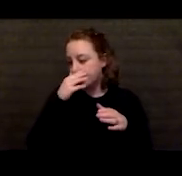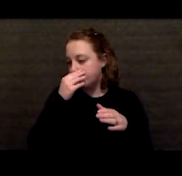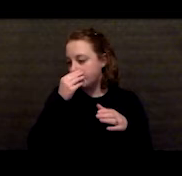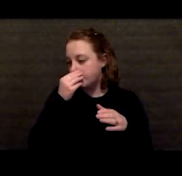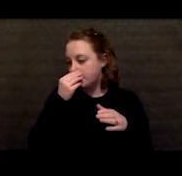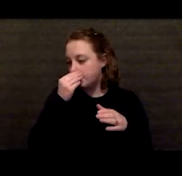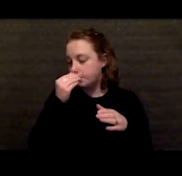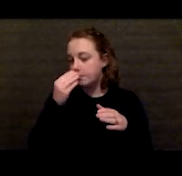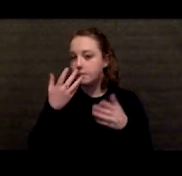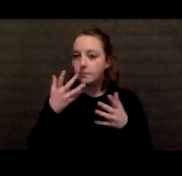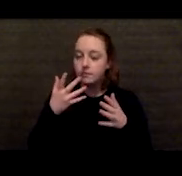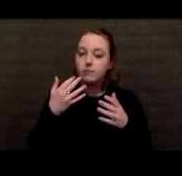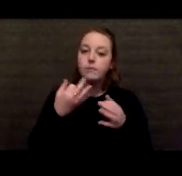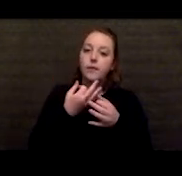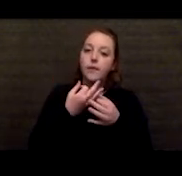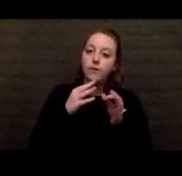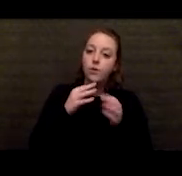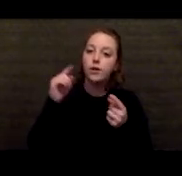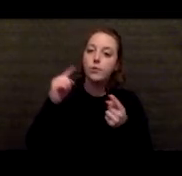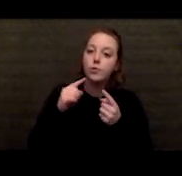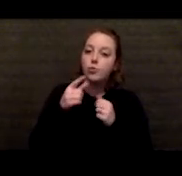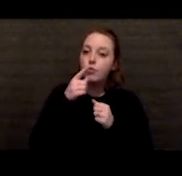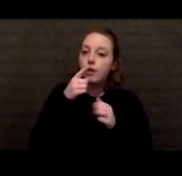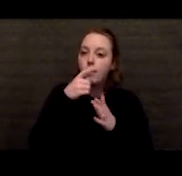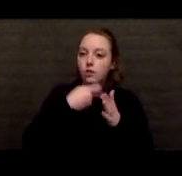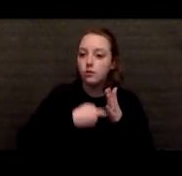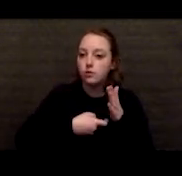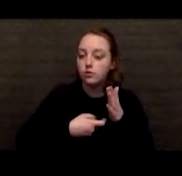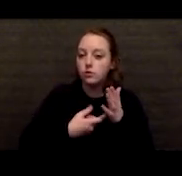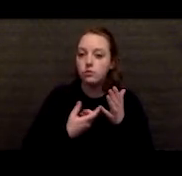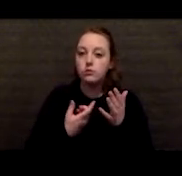free and reduced lunch students, and et cetera.